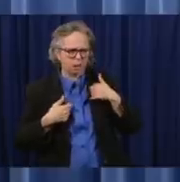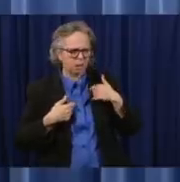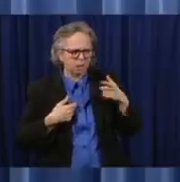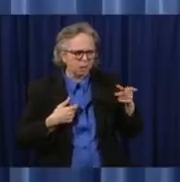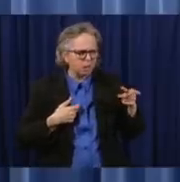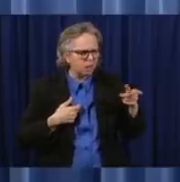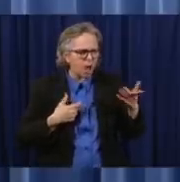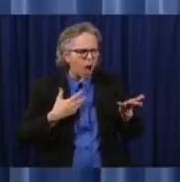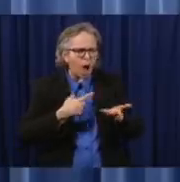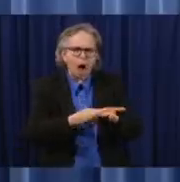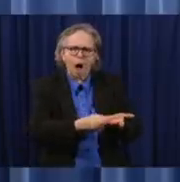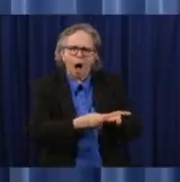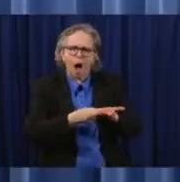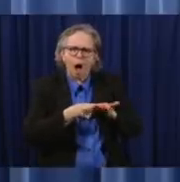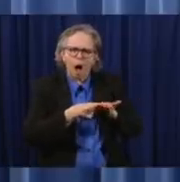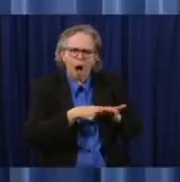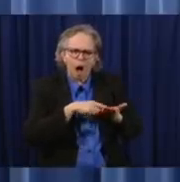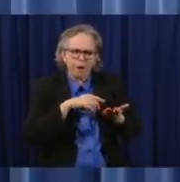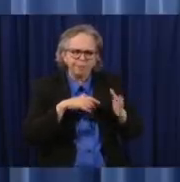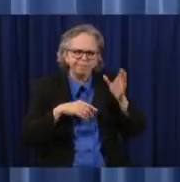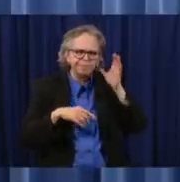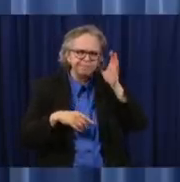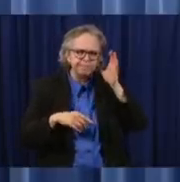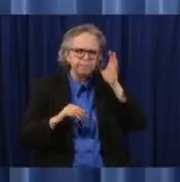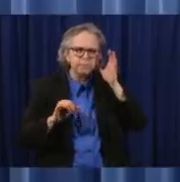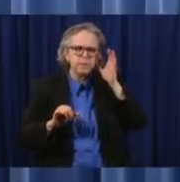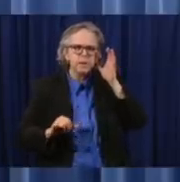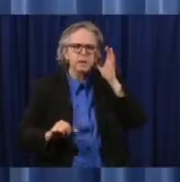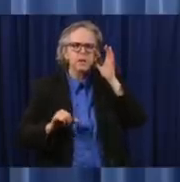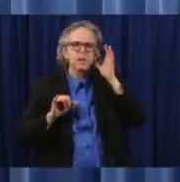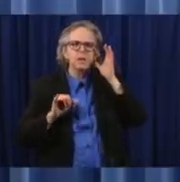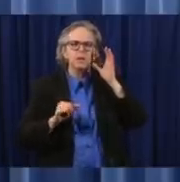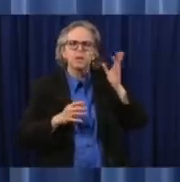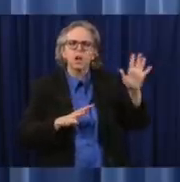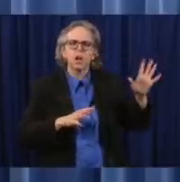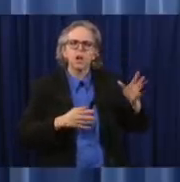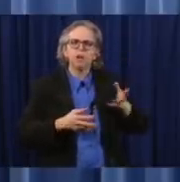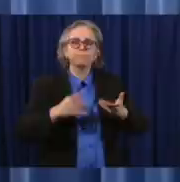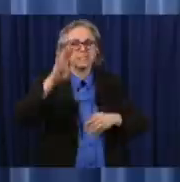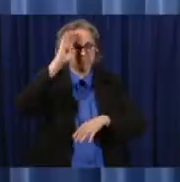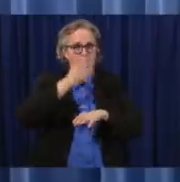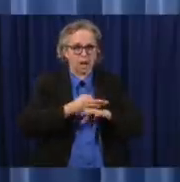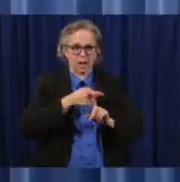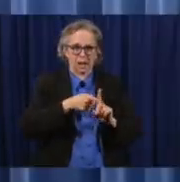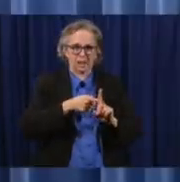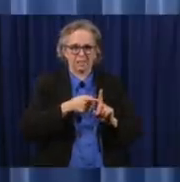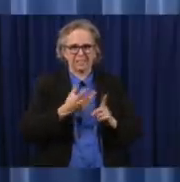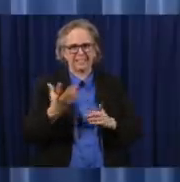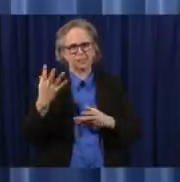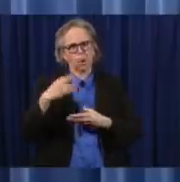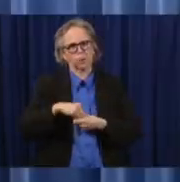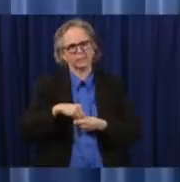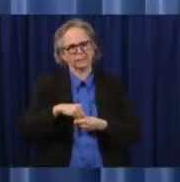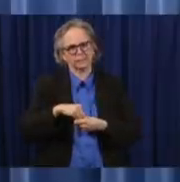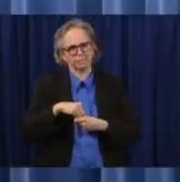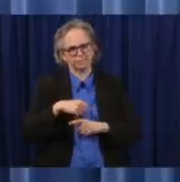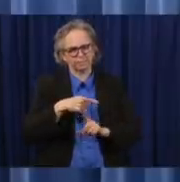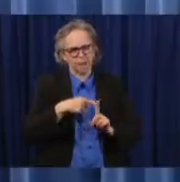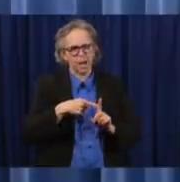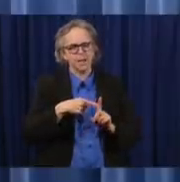I listened to her. And she talked about her son, who is autistic. And she explained to